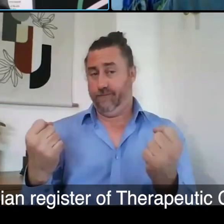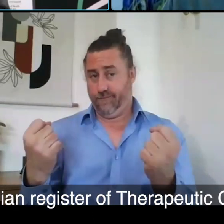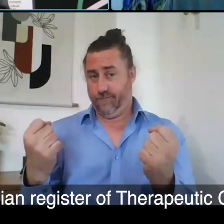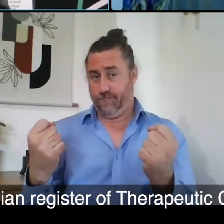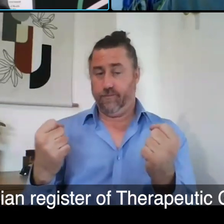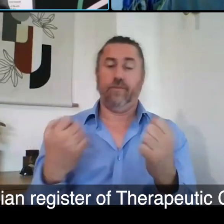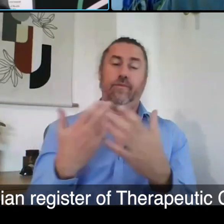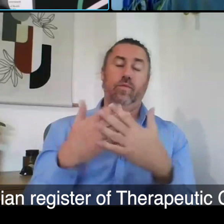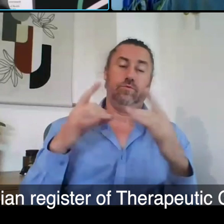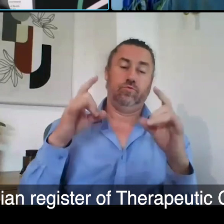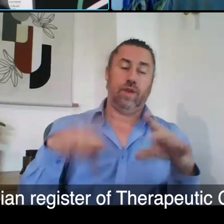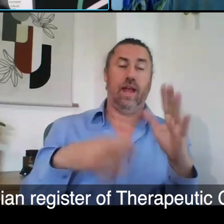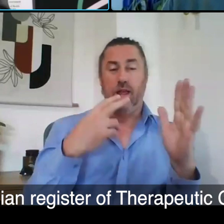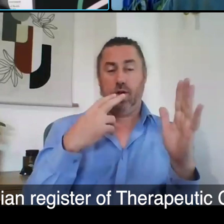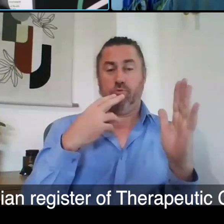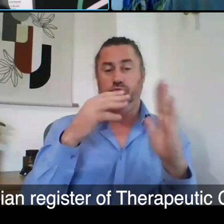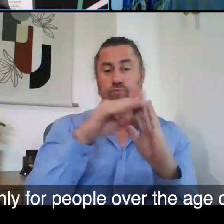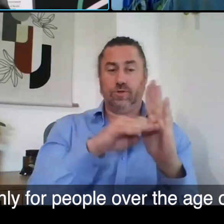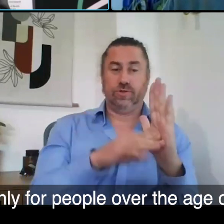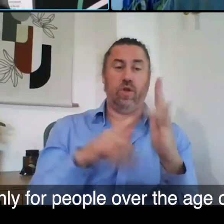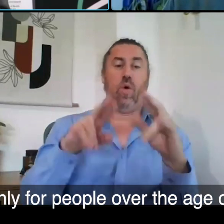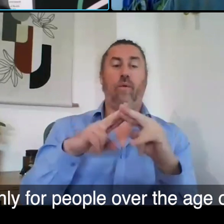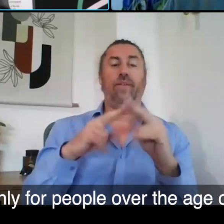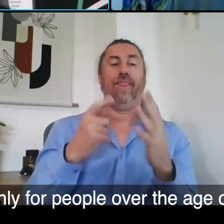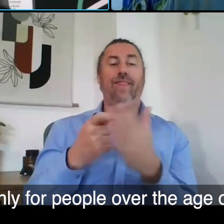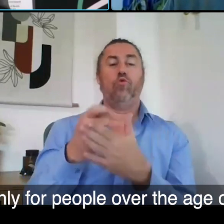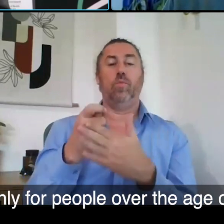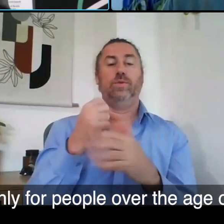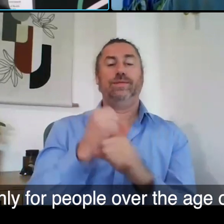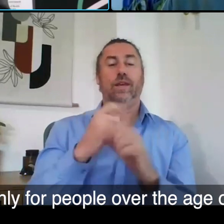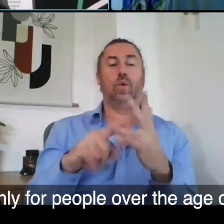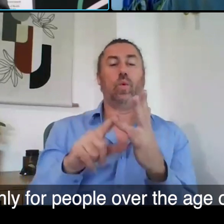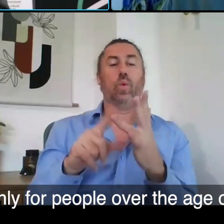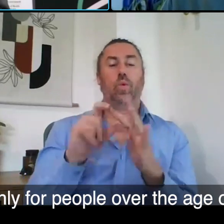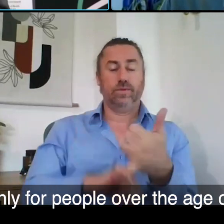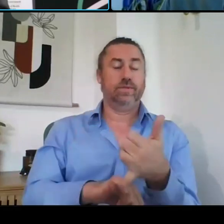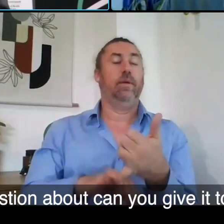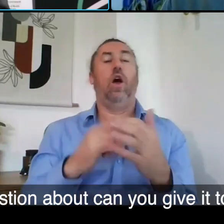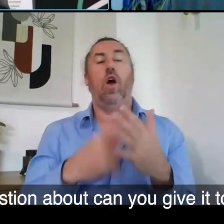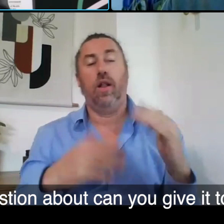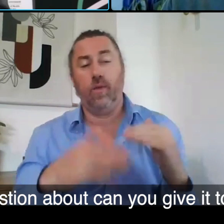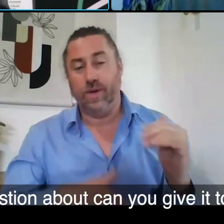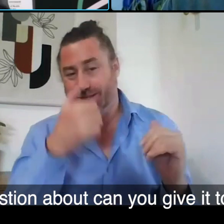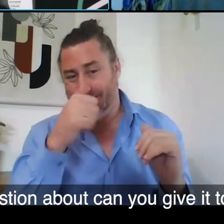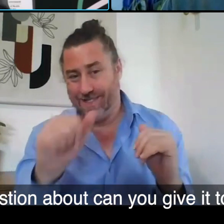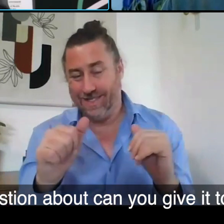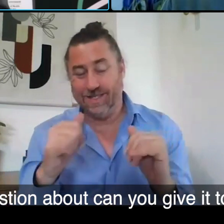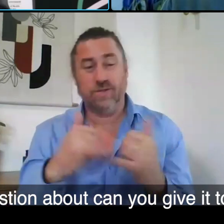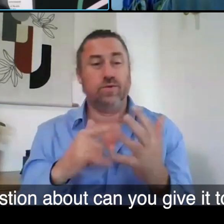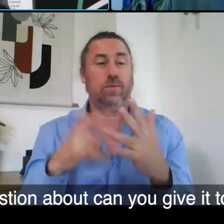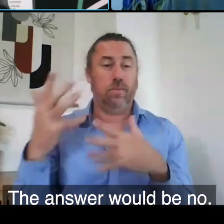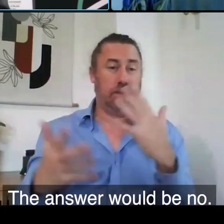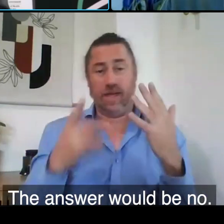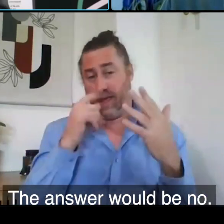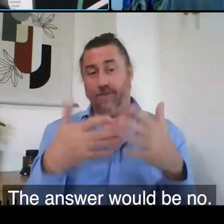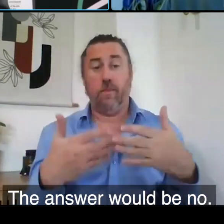on the Australian Register of Therapeutic Goods, but only for people over the age of 60. So the question about can you give it to